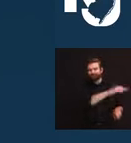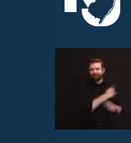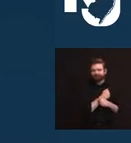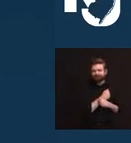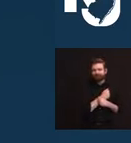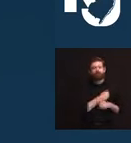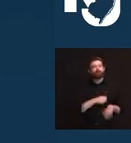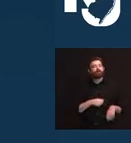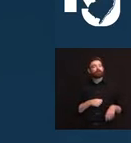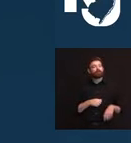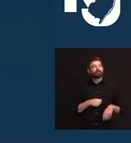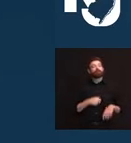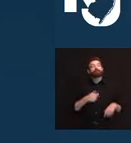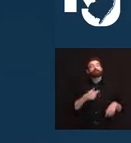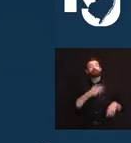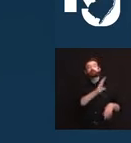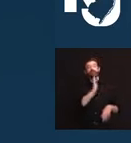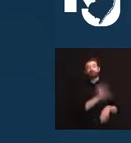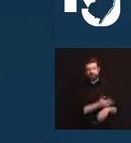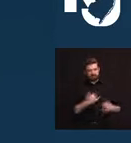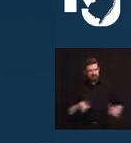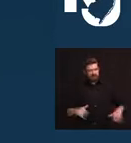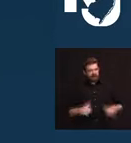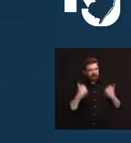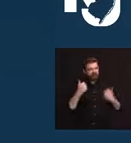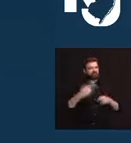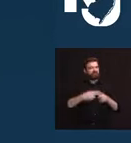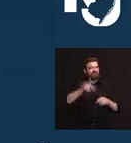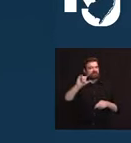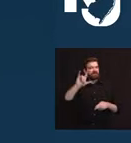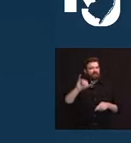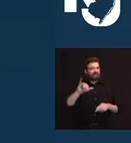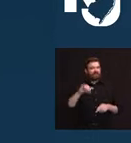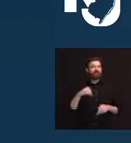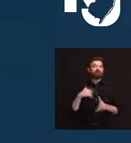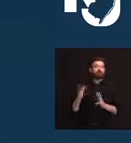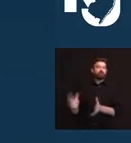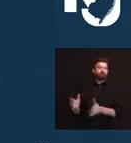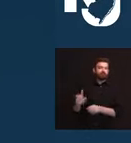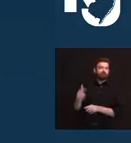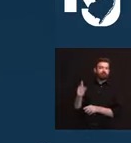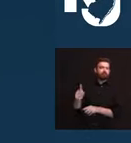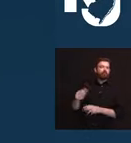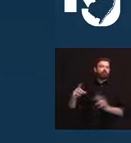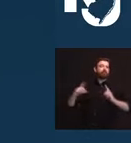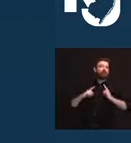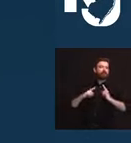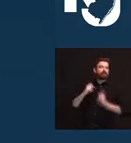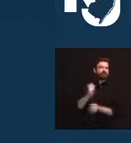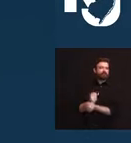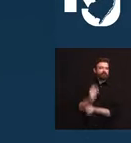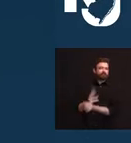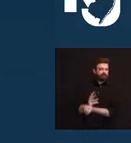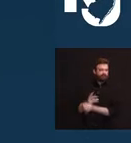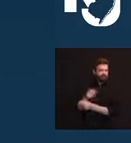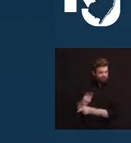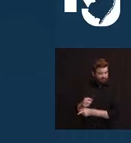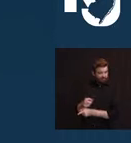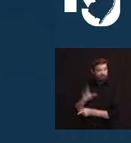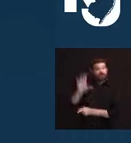retired social worker for the former Division of Youth and Family Services, and her son-in-law Jose, an employee with the Department of